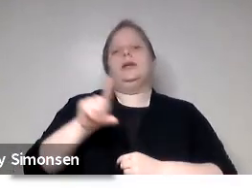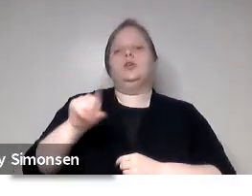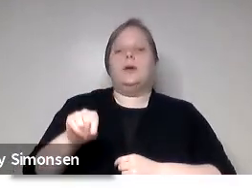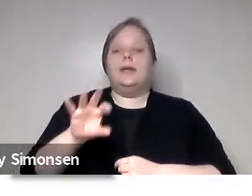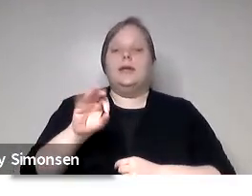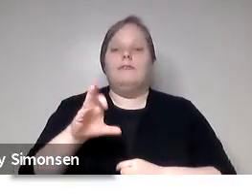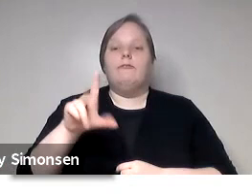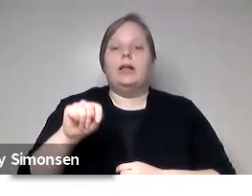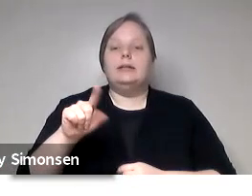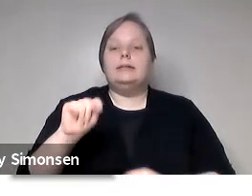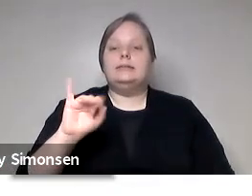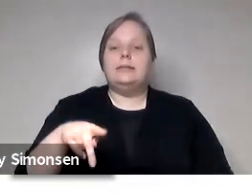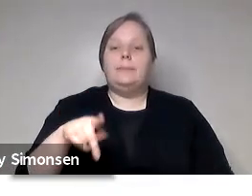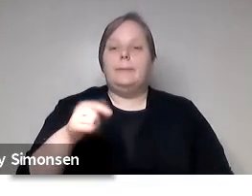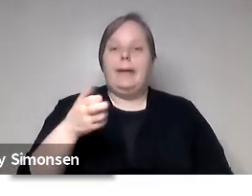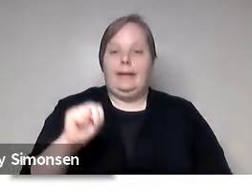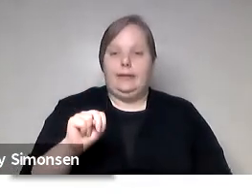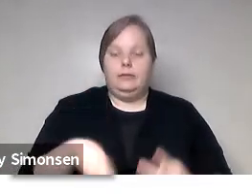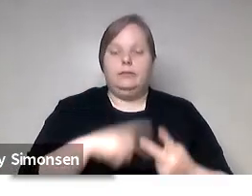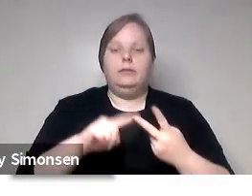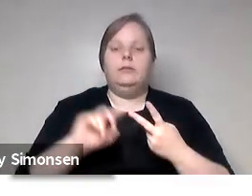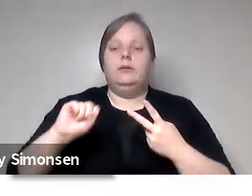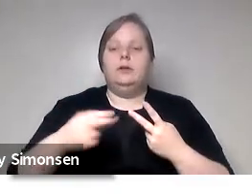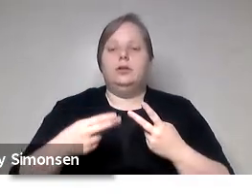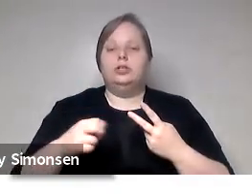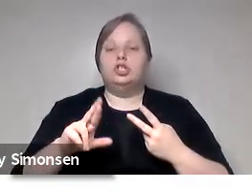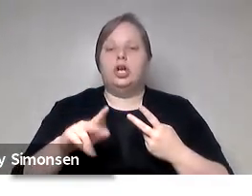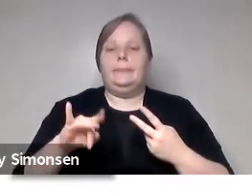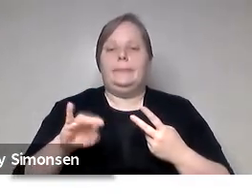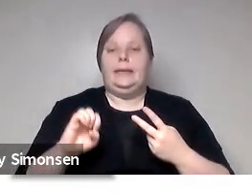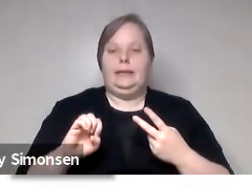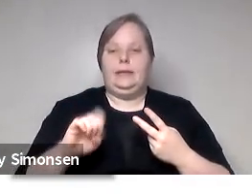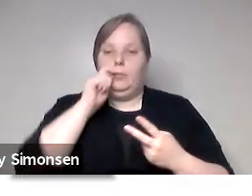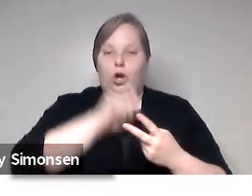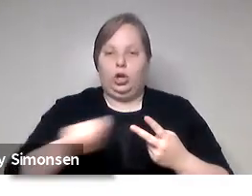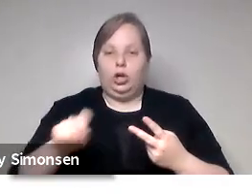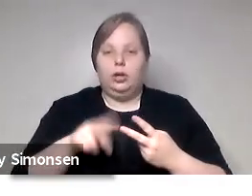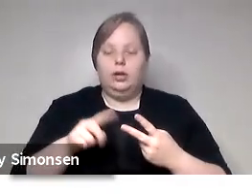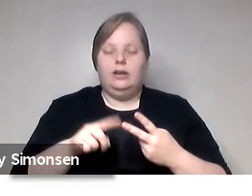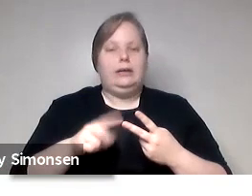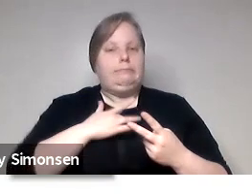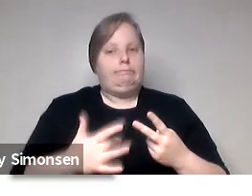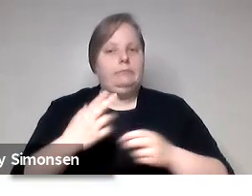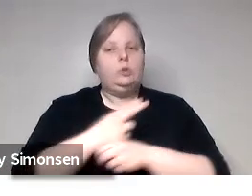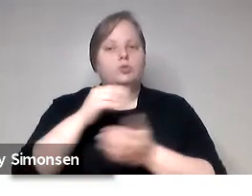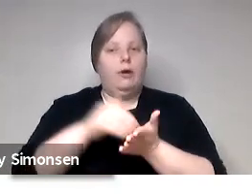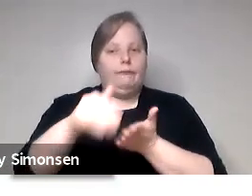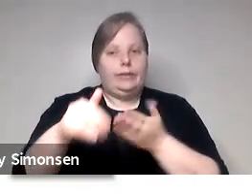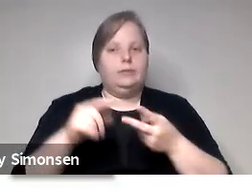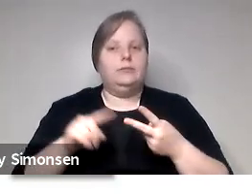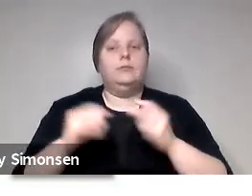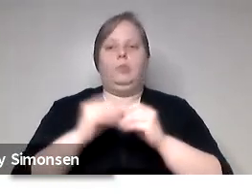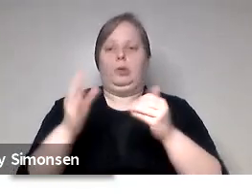pen and the Sharpie marker. The Sharpie markers, I use them all the time. They are more